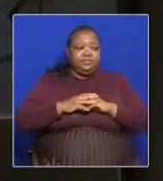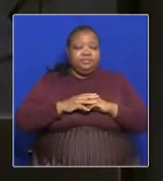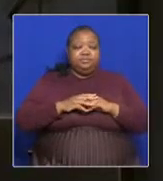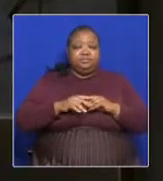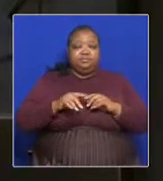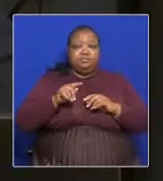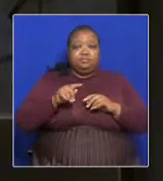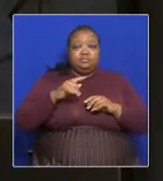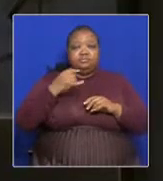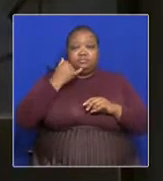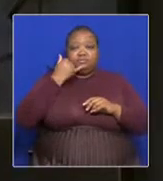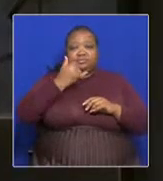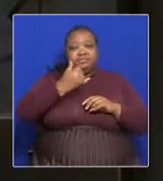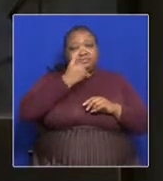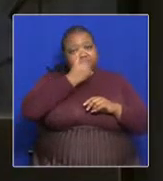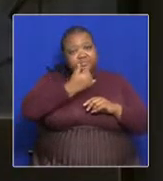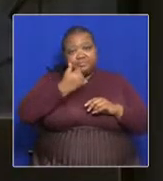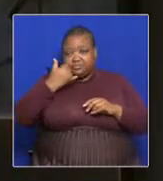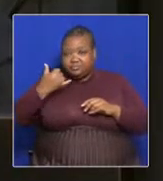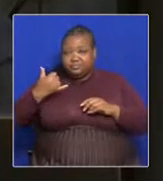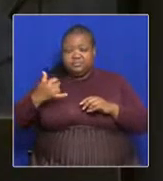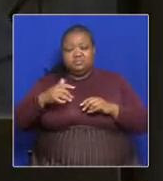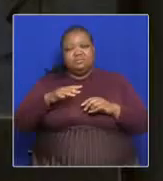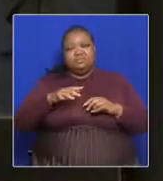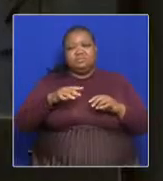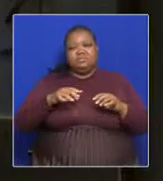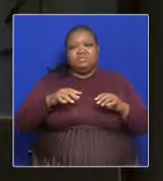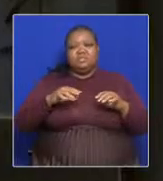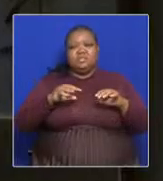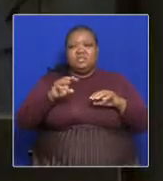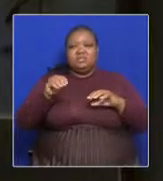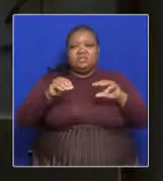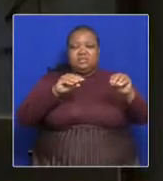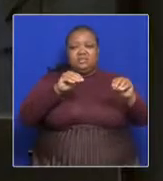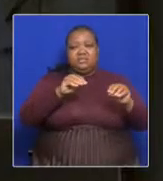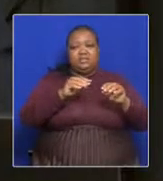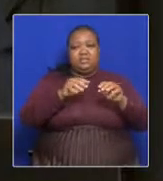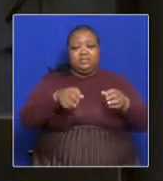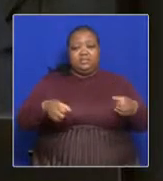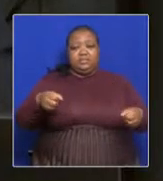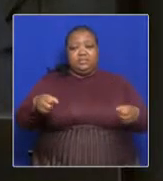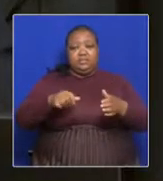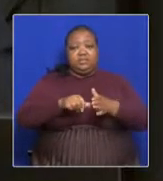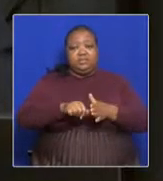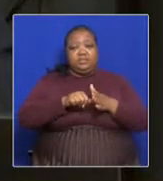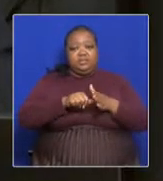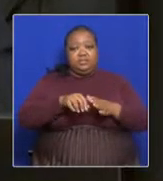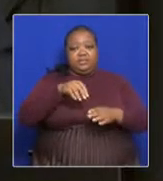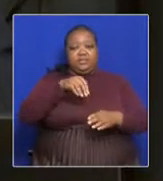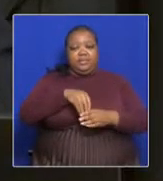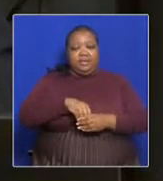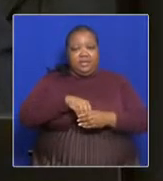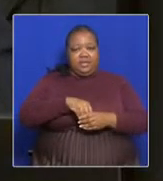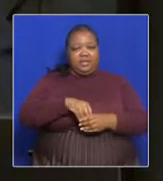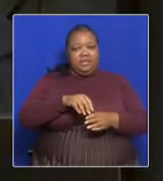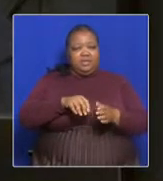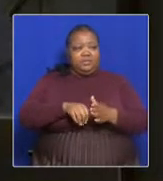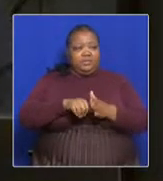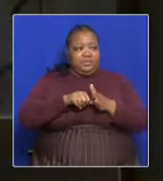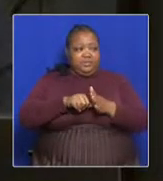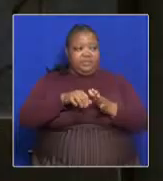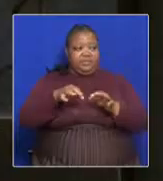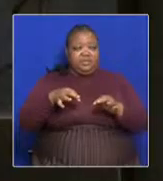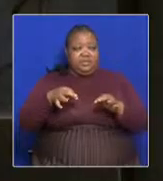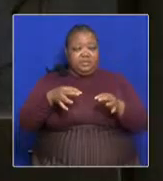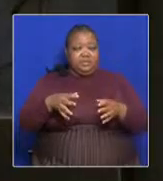around? I think you explained earlier why it is important that they are bagged, right? You have explained the